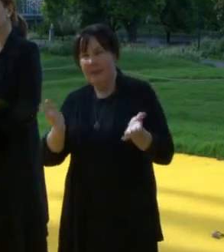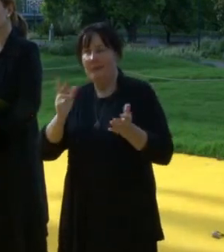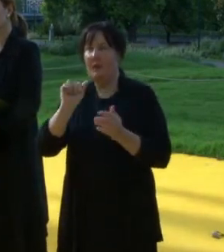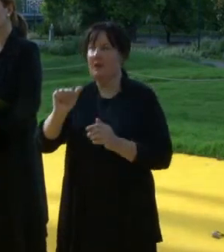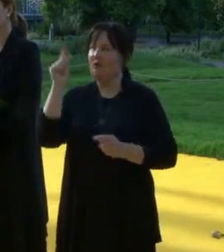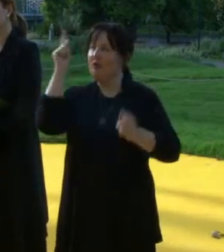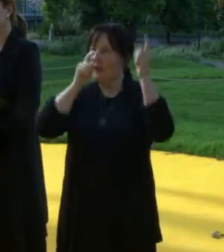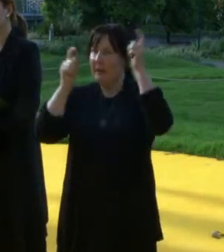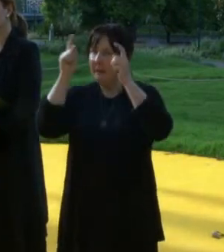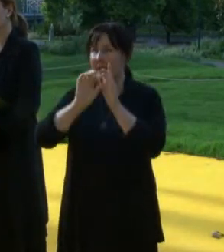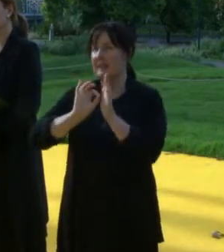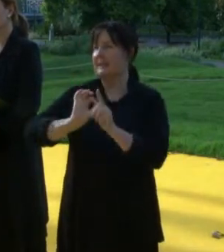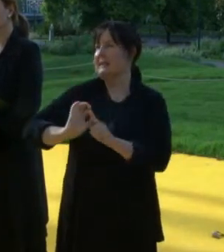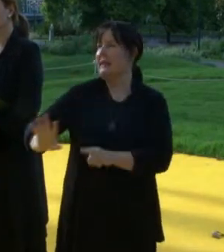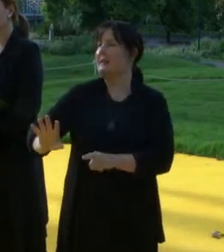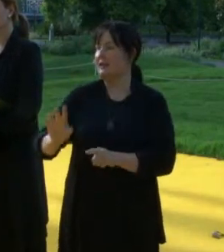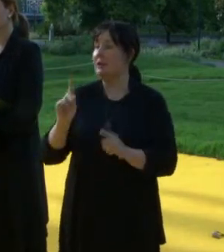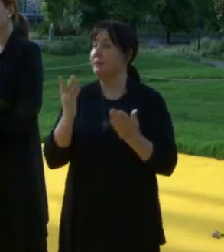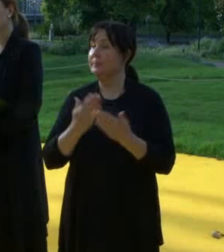and excellence tonight.